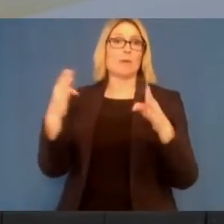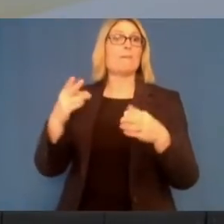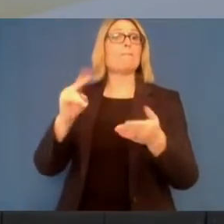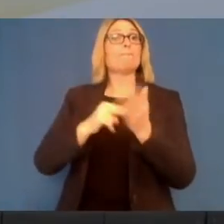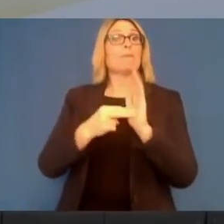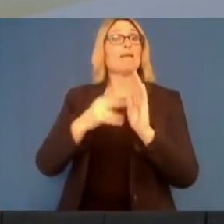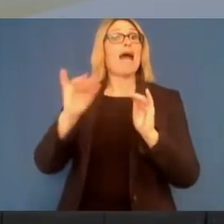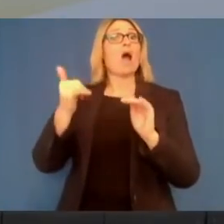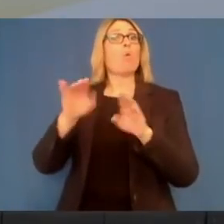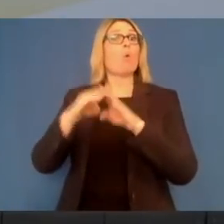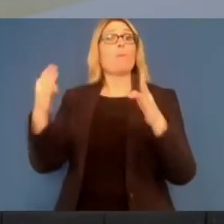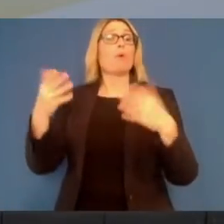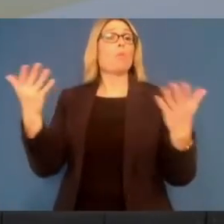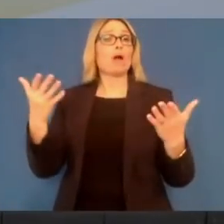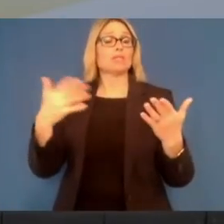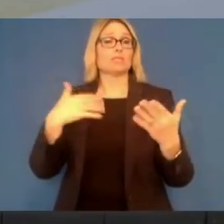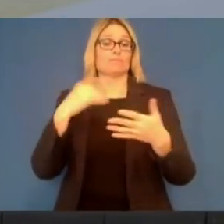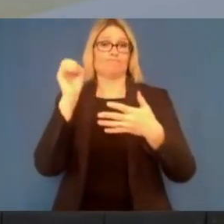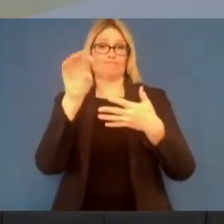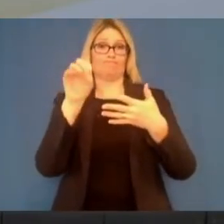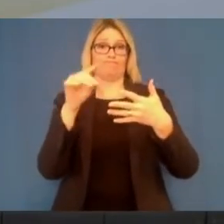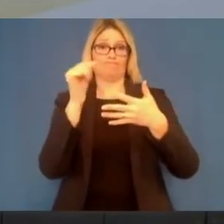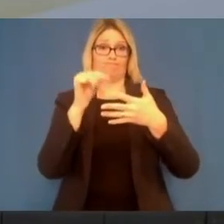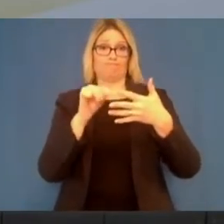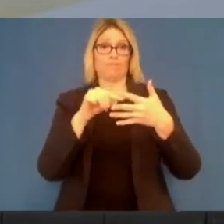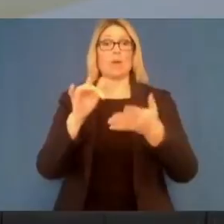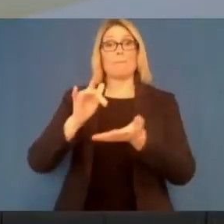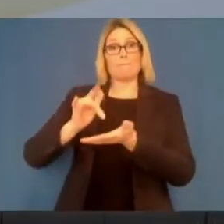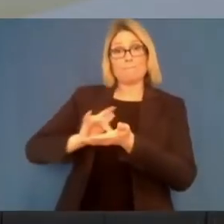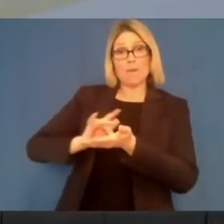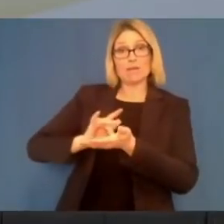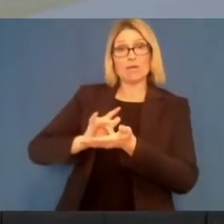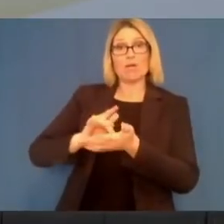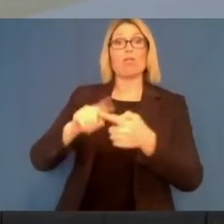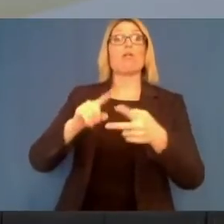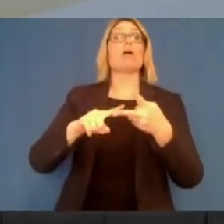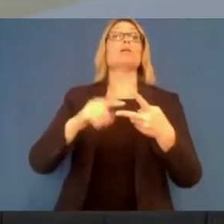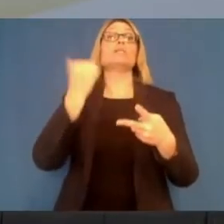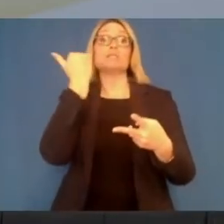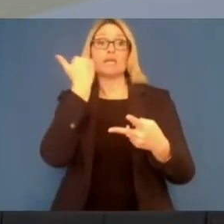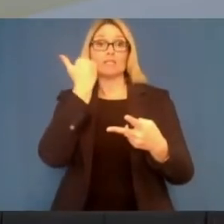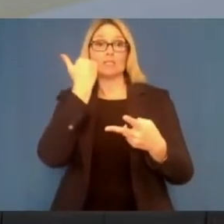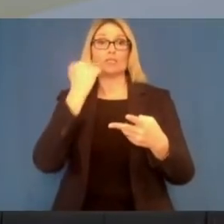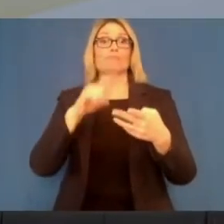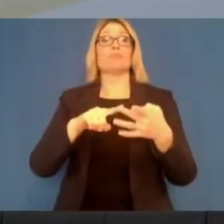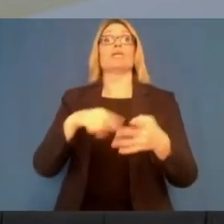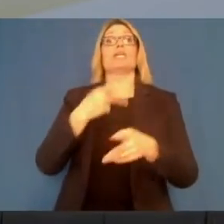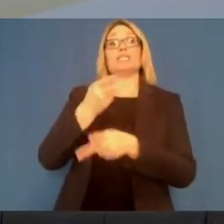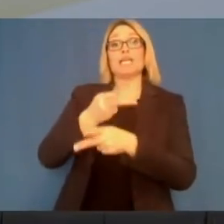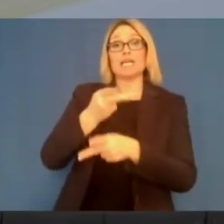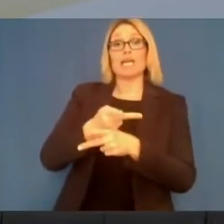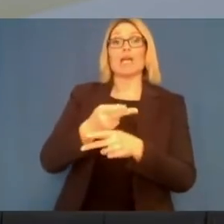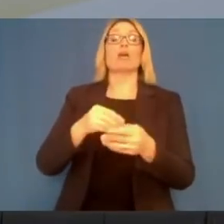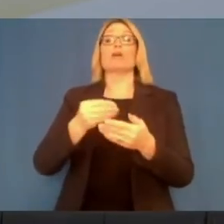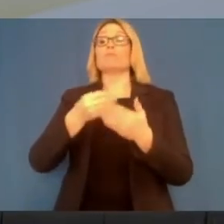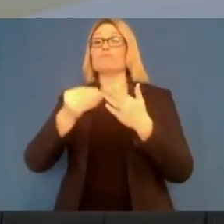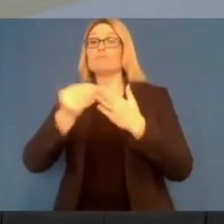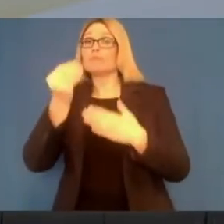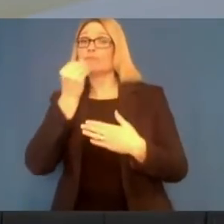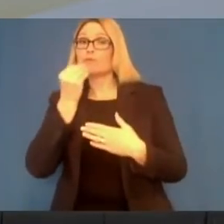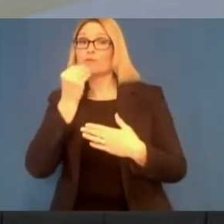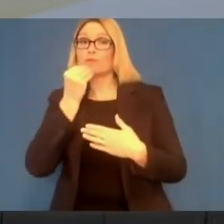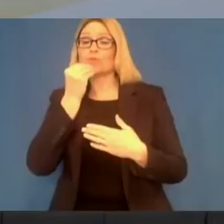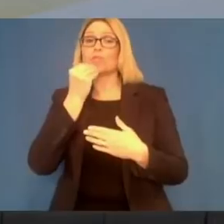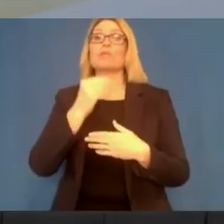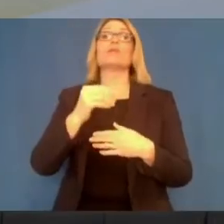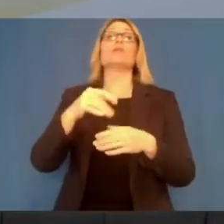can remain open to the public include medical and dental services, childcare, grocery stores, pharmacies, takeout and delivery